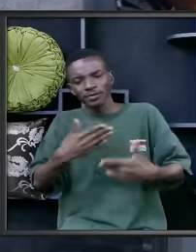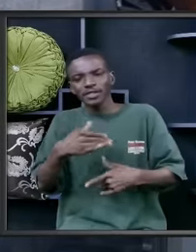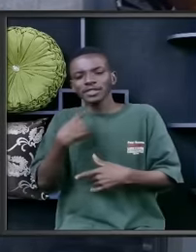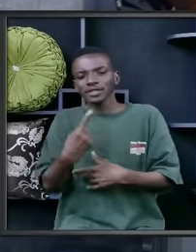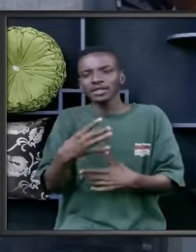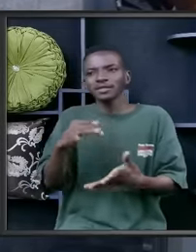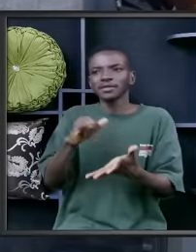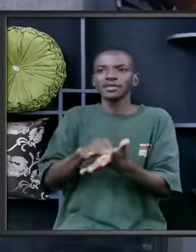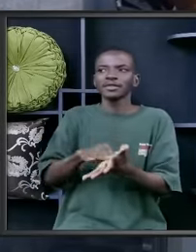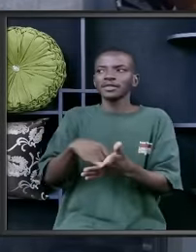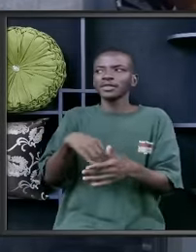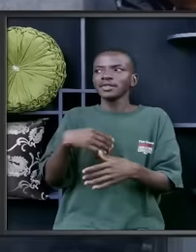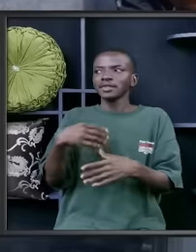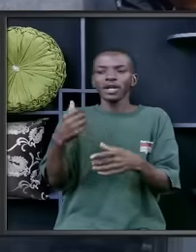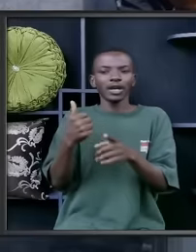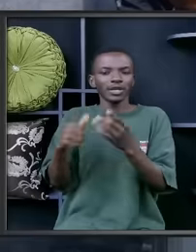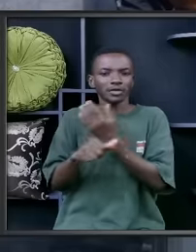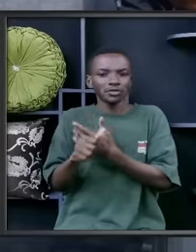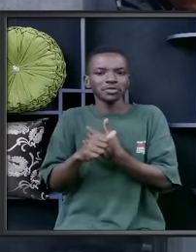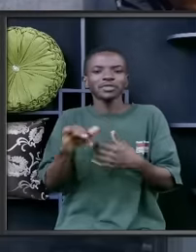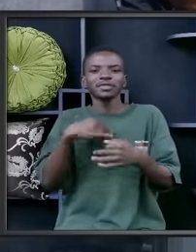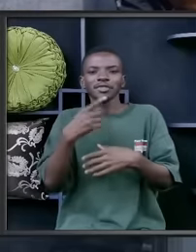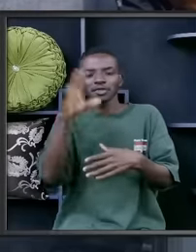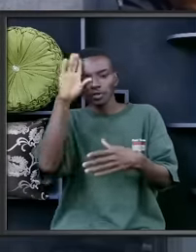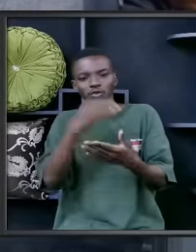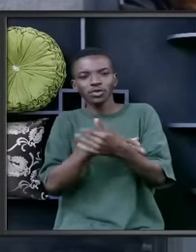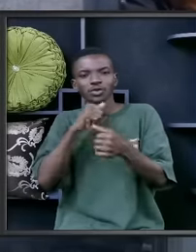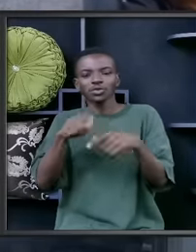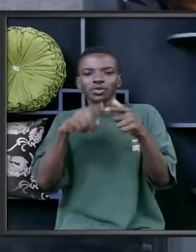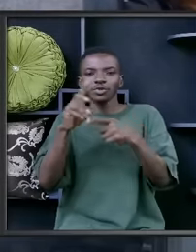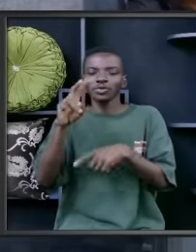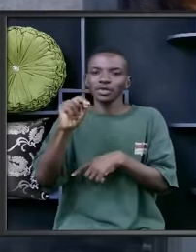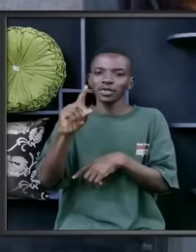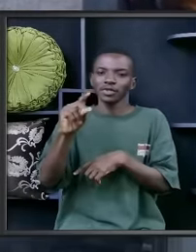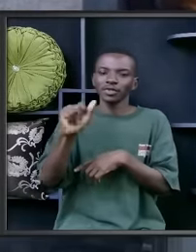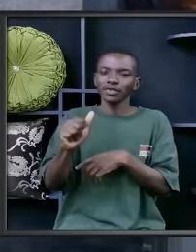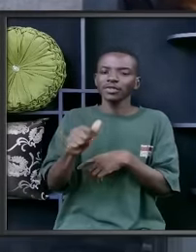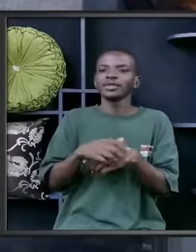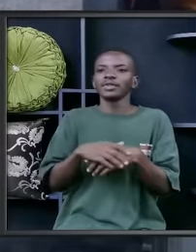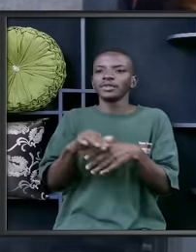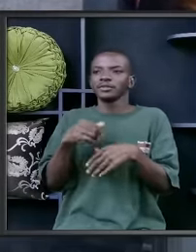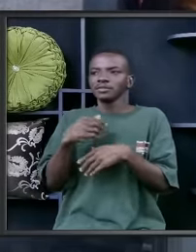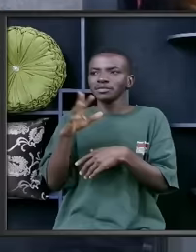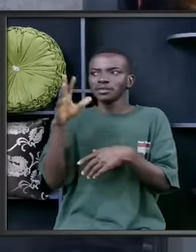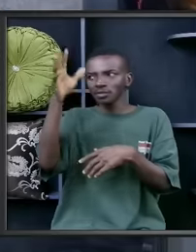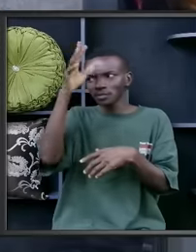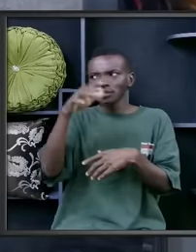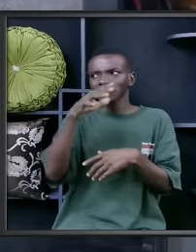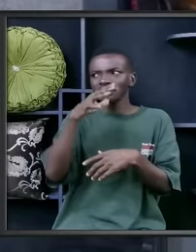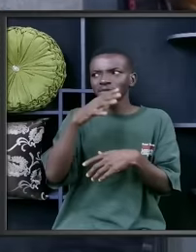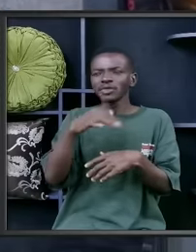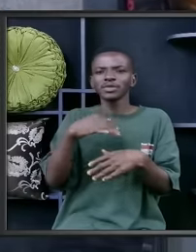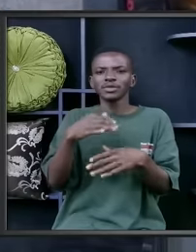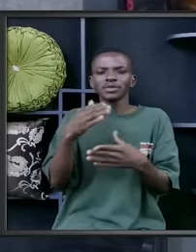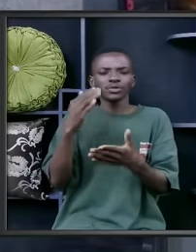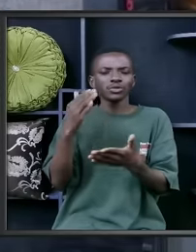con, they accuse me, say, now me tell great, make you no go NDA. Now in great tell her, say, no be my mother. My mother did not do anything. She was even the one